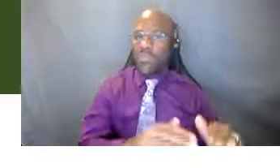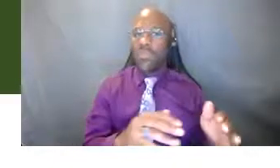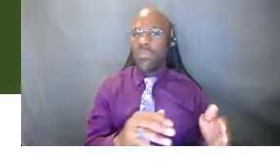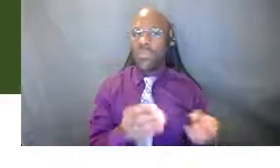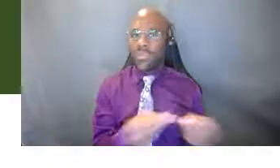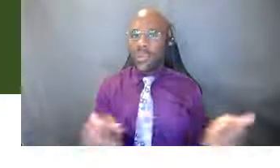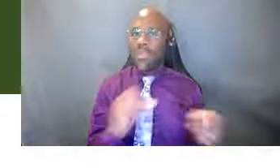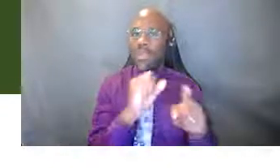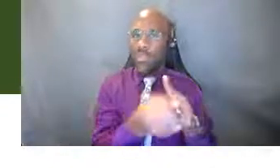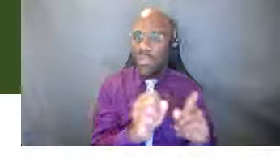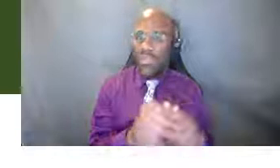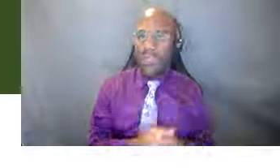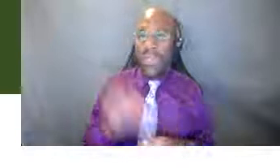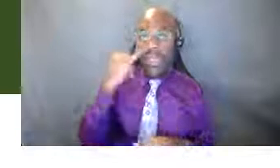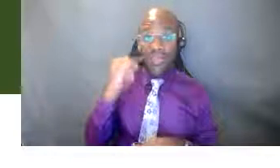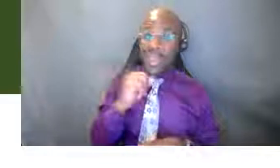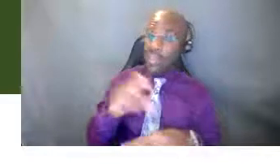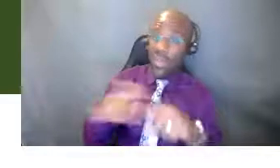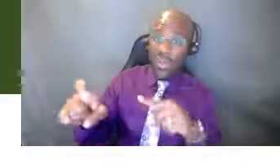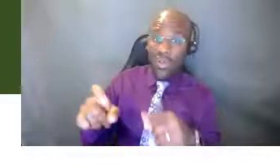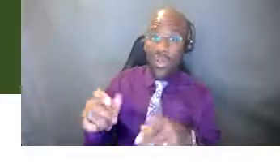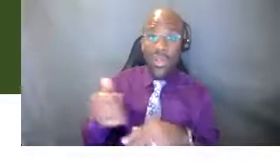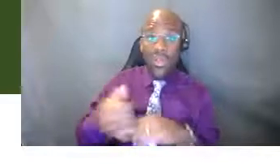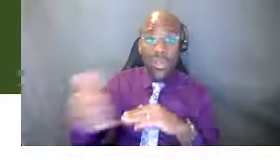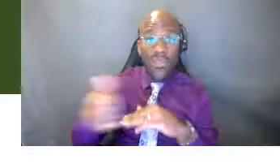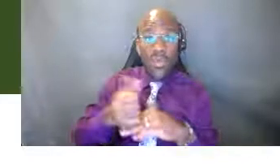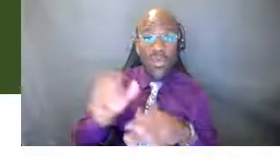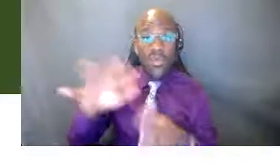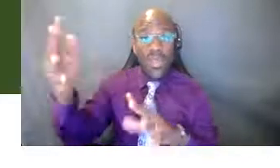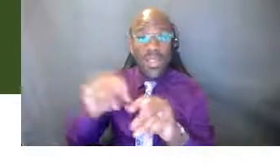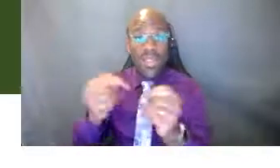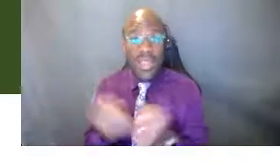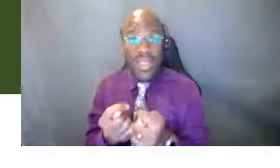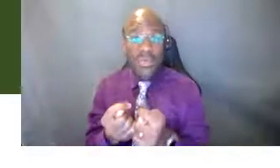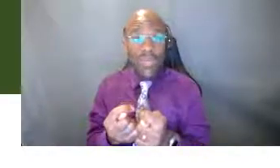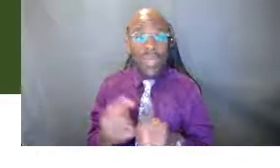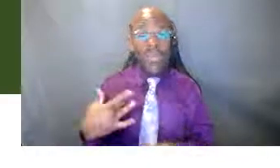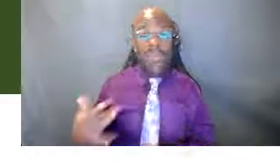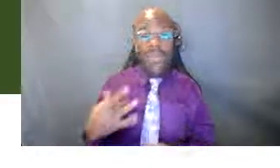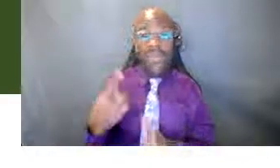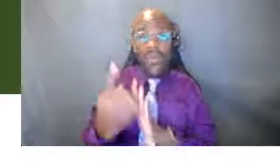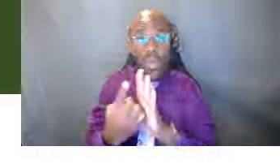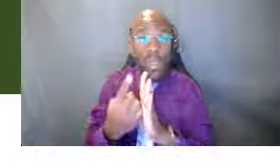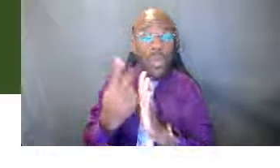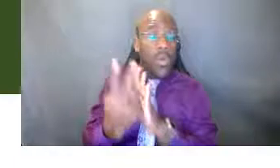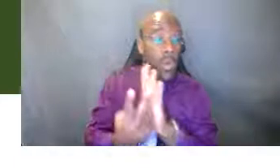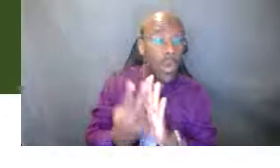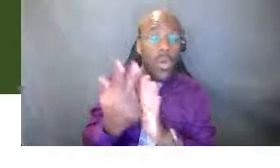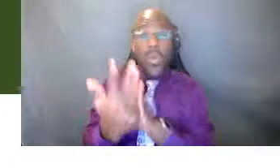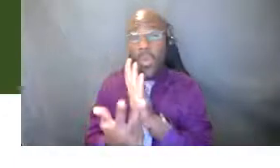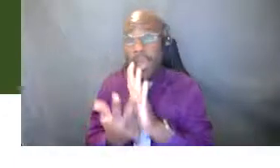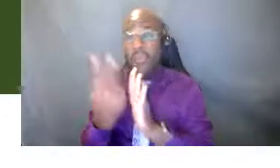assist, there's an hours-long wait for mobile crisis to arrive, and they often call the police after all of